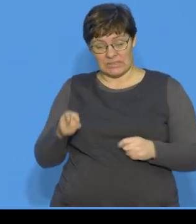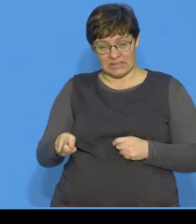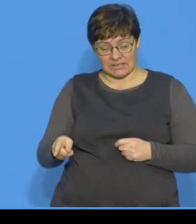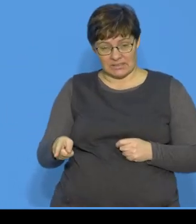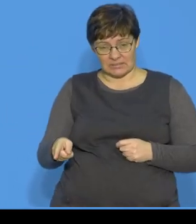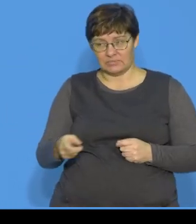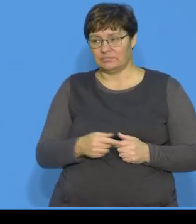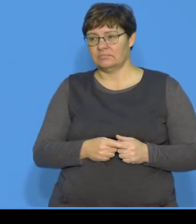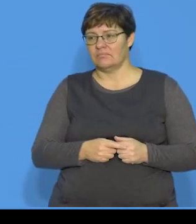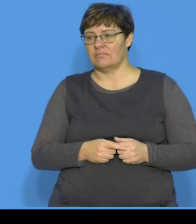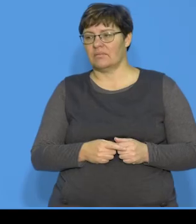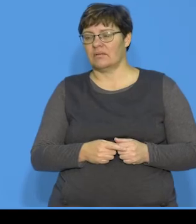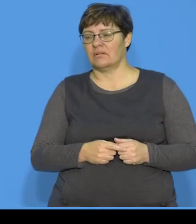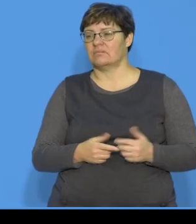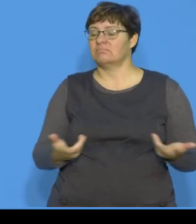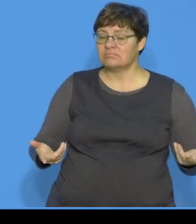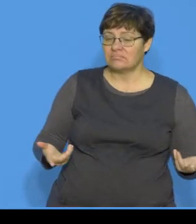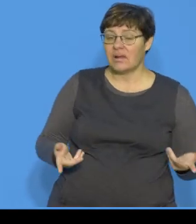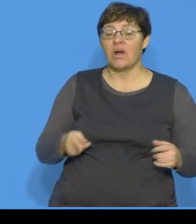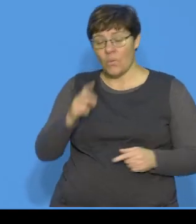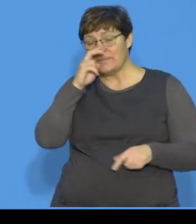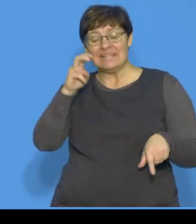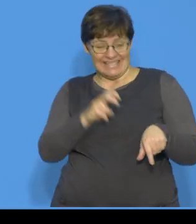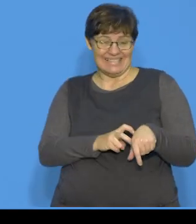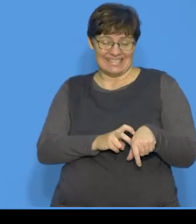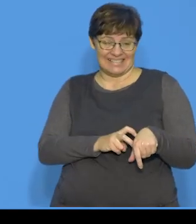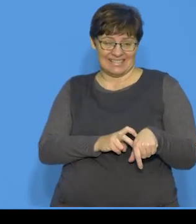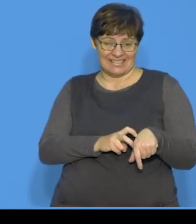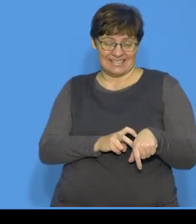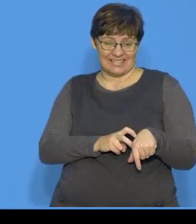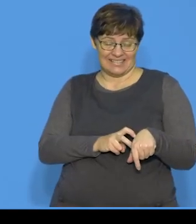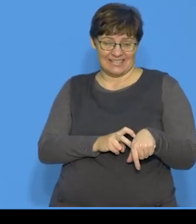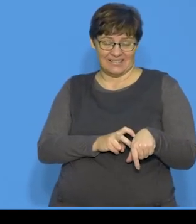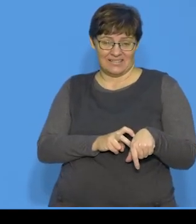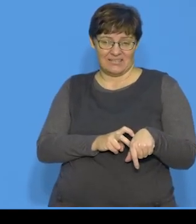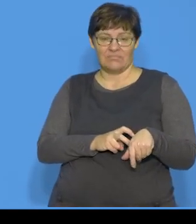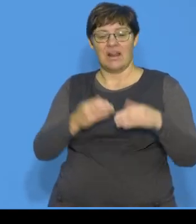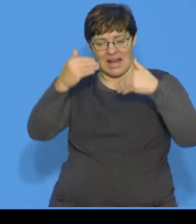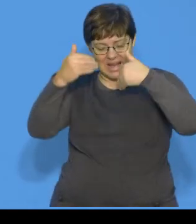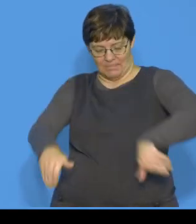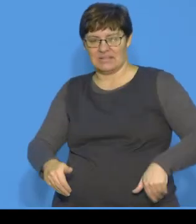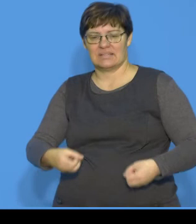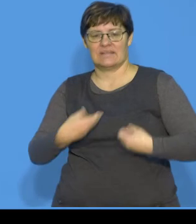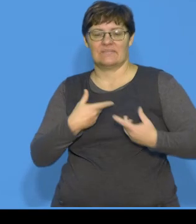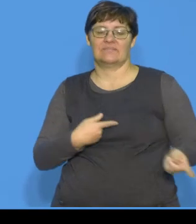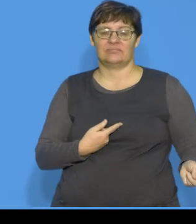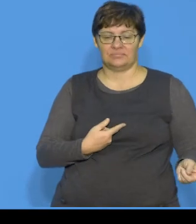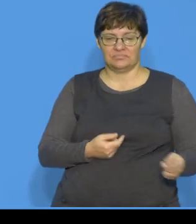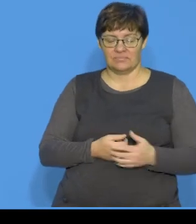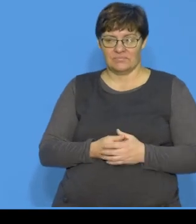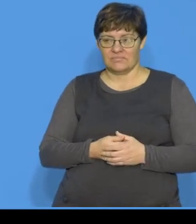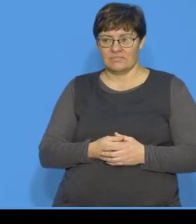of course, the things that are our limiting factors. The